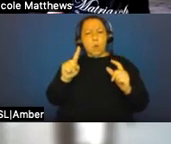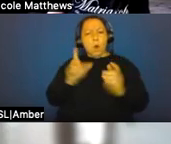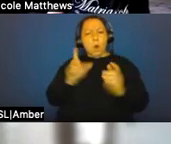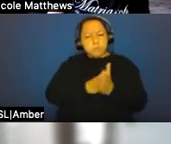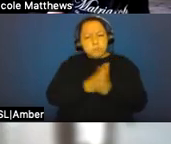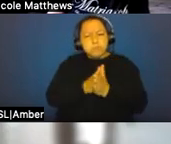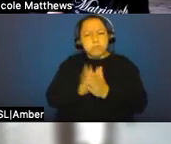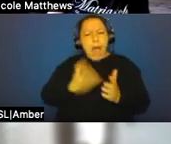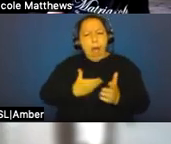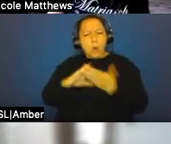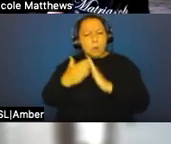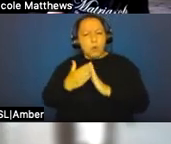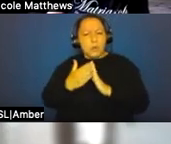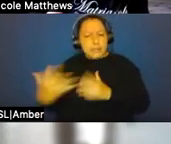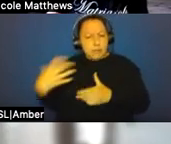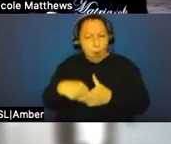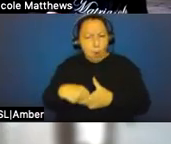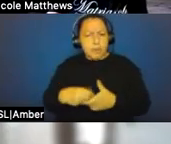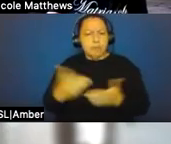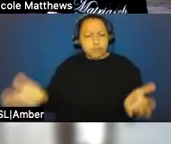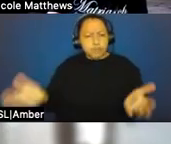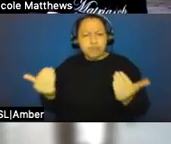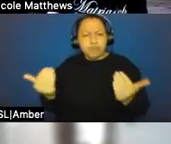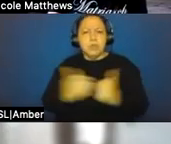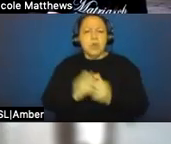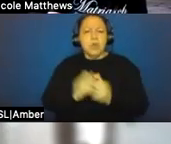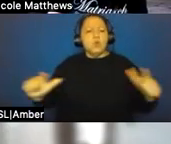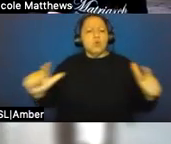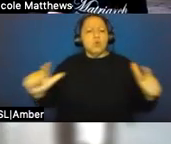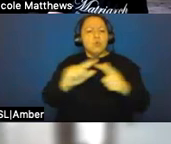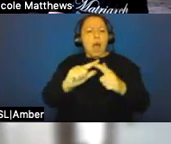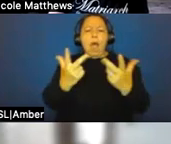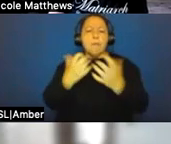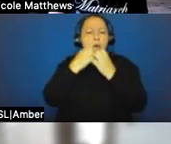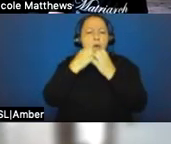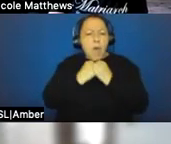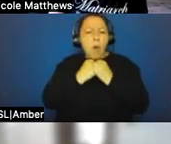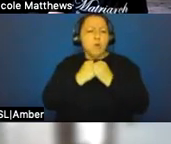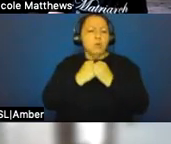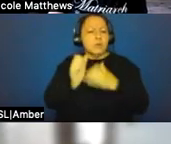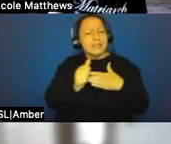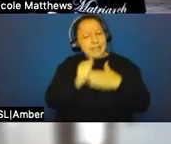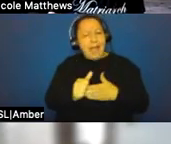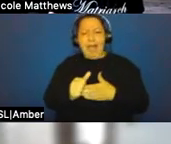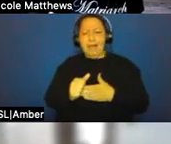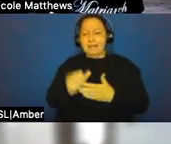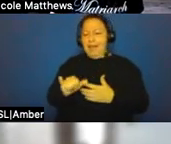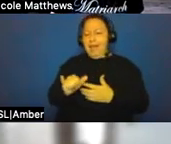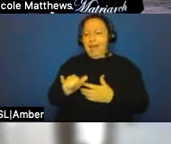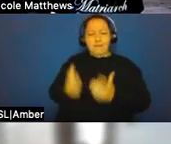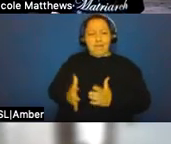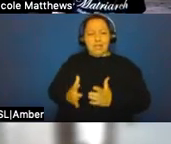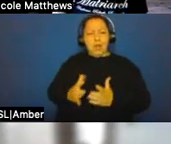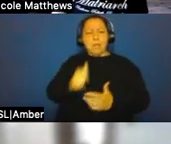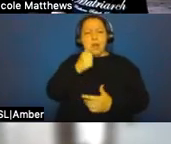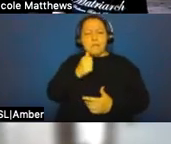tribal values guide a victim-centered or woman-centered approach, that we are always looking to